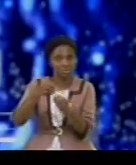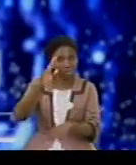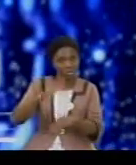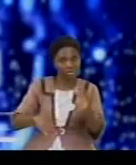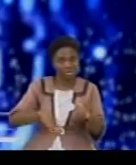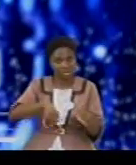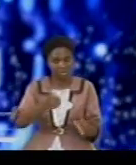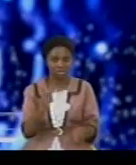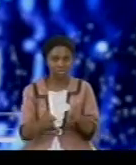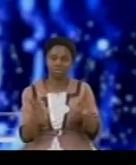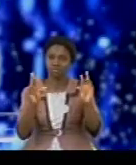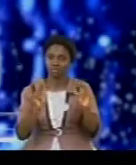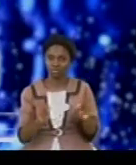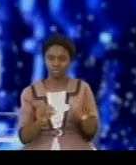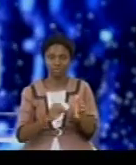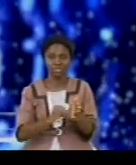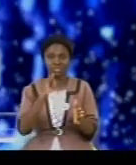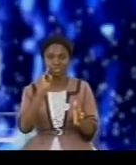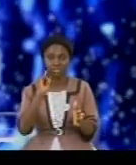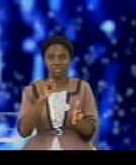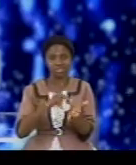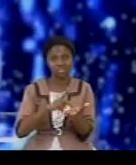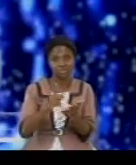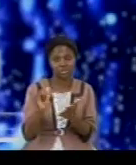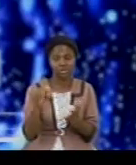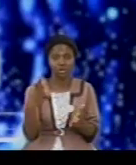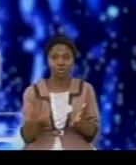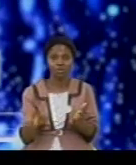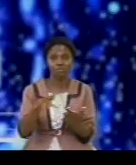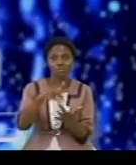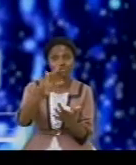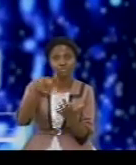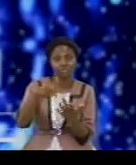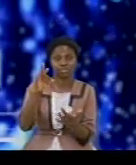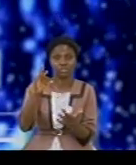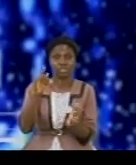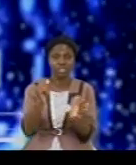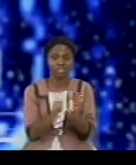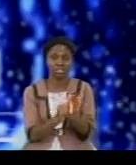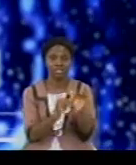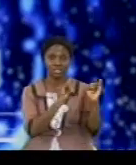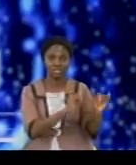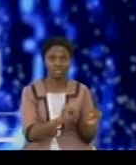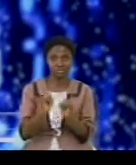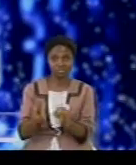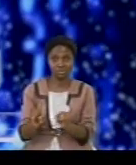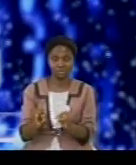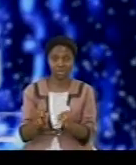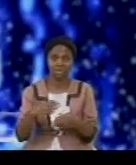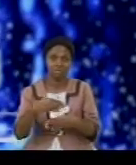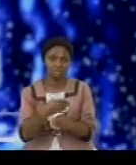is purely of choice. The choice that individuals make.